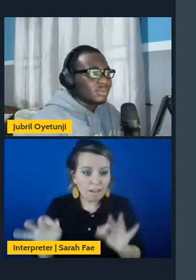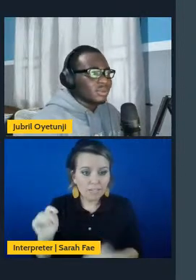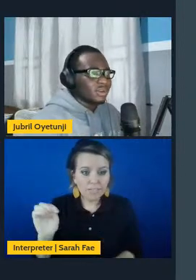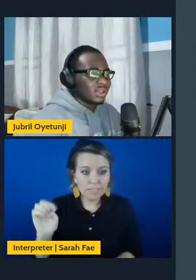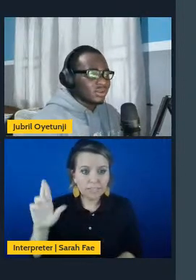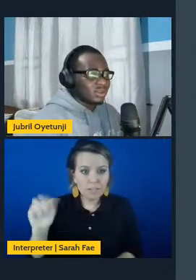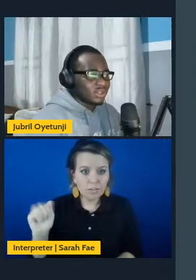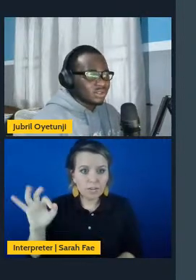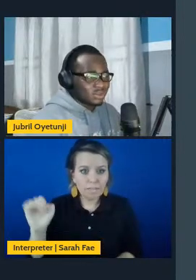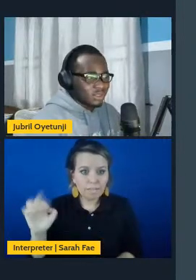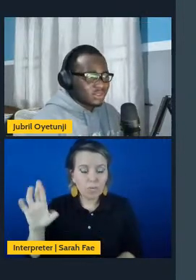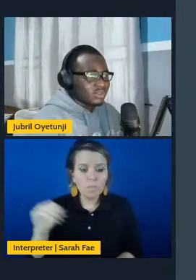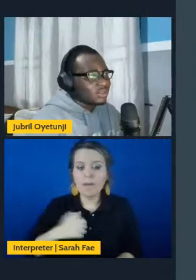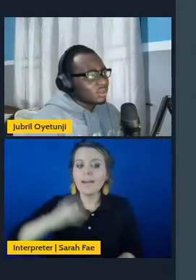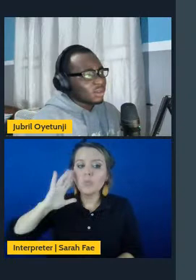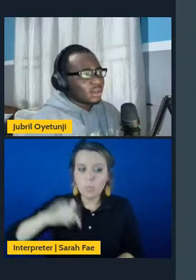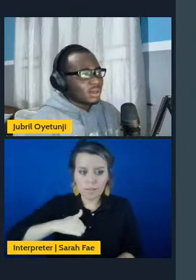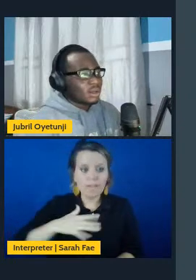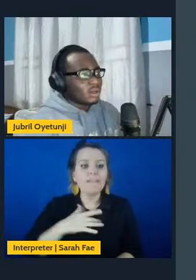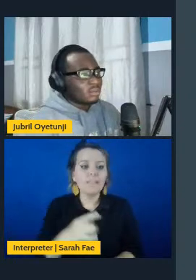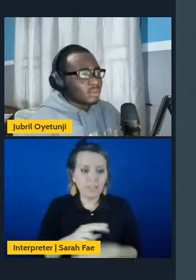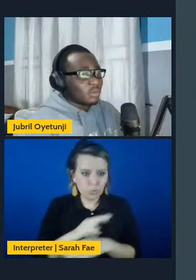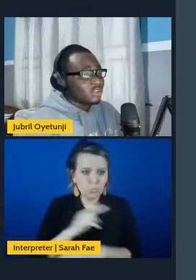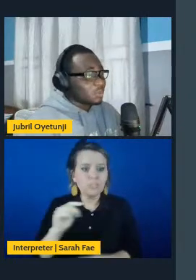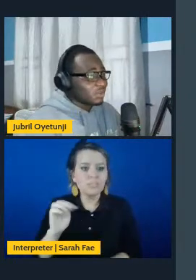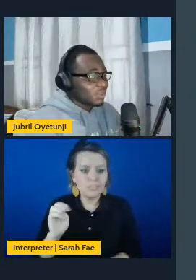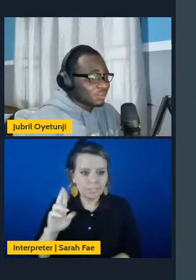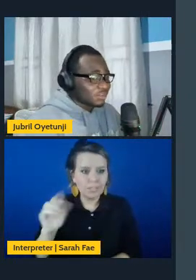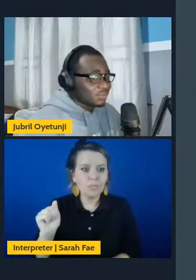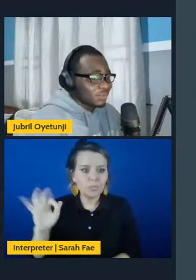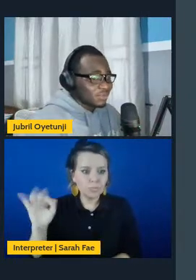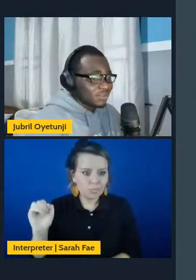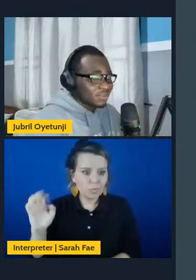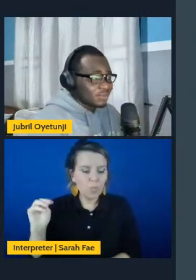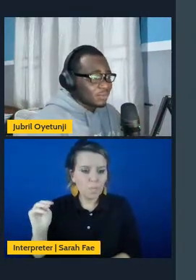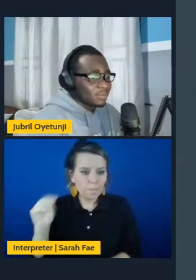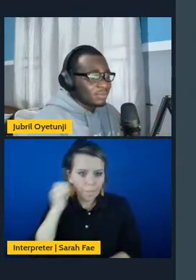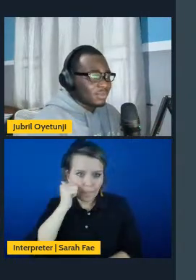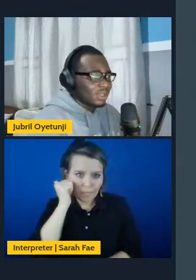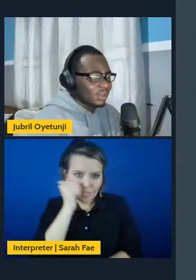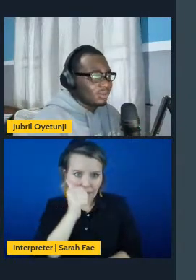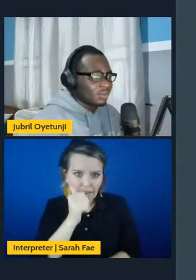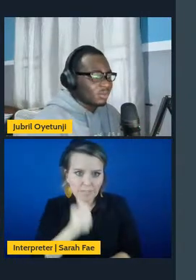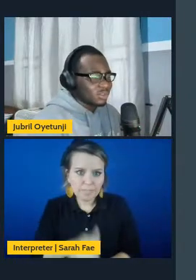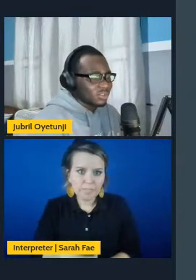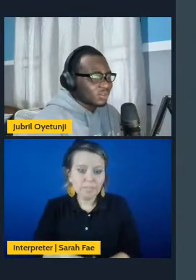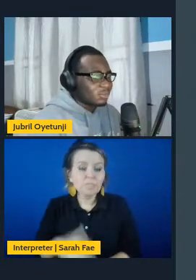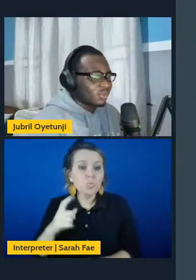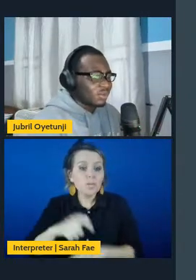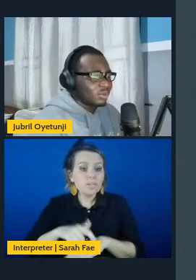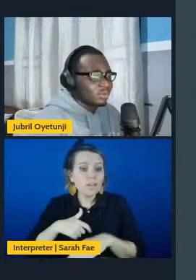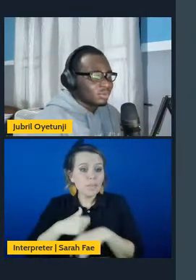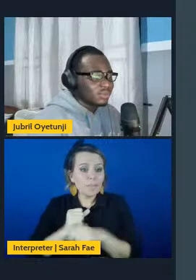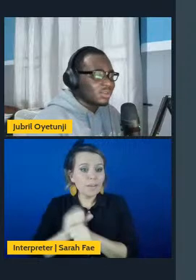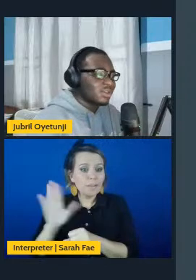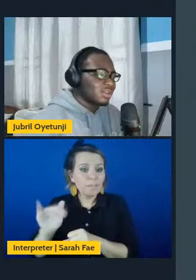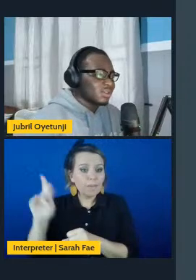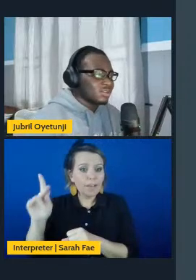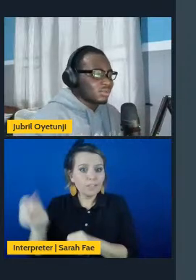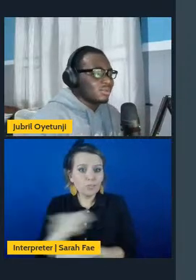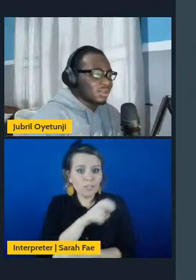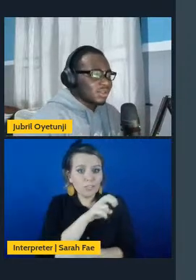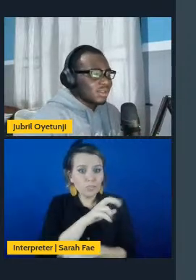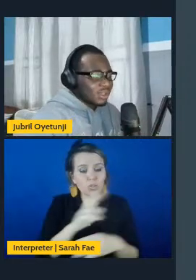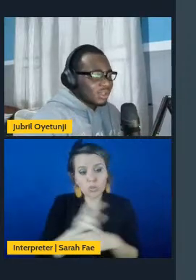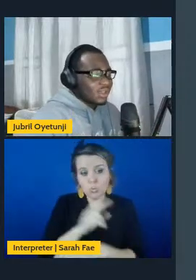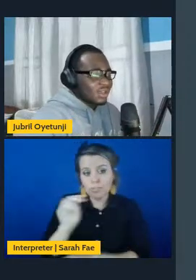Terraform on a day-to-day basis. I once made a bank transfer using Terraform. It was the second provider I built.